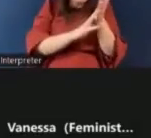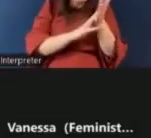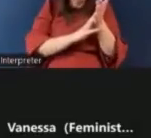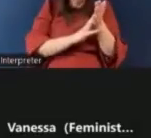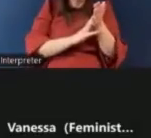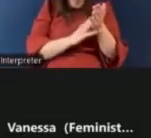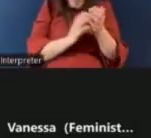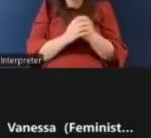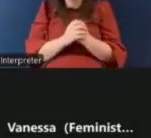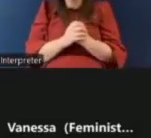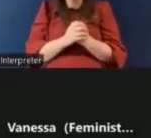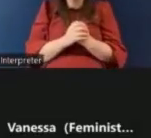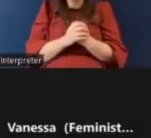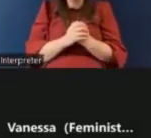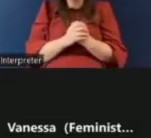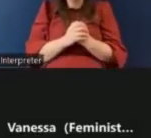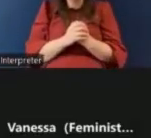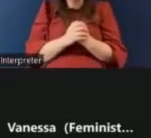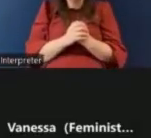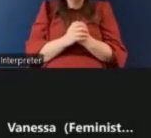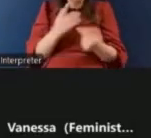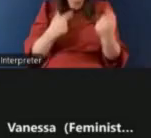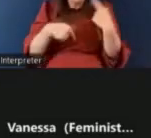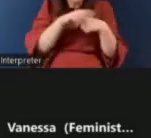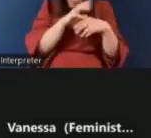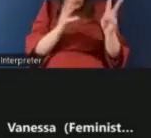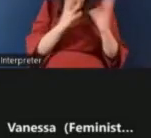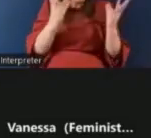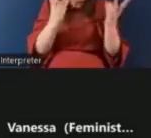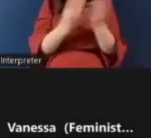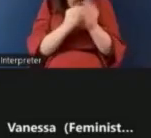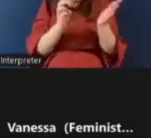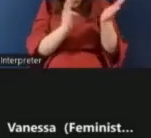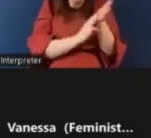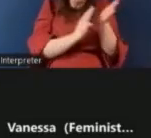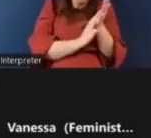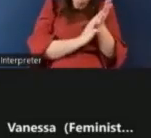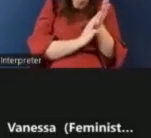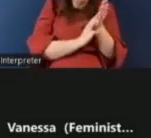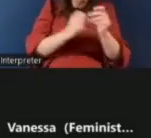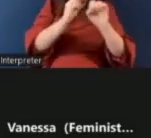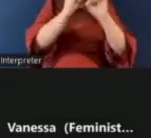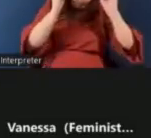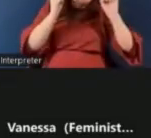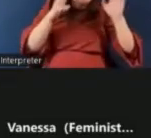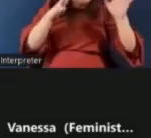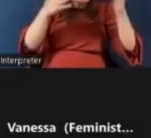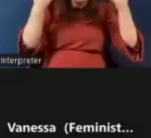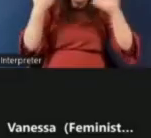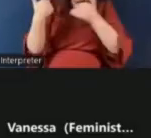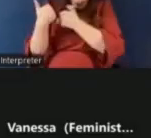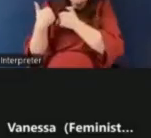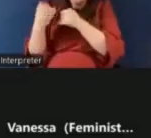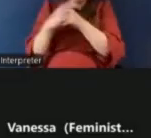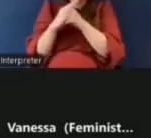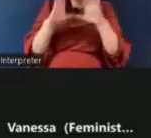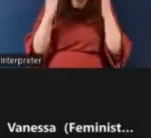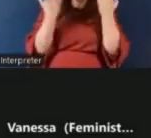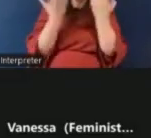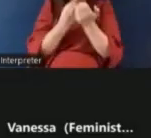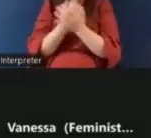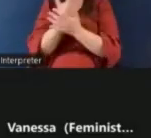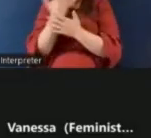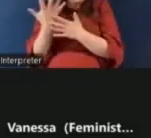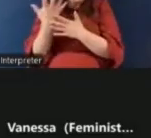and we work with our members around kind of highlighting the role that community development or community